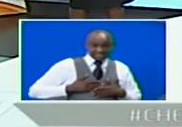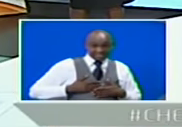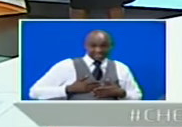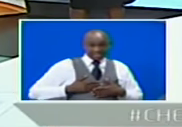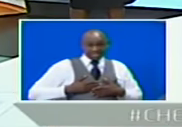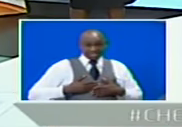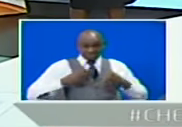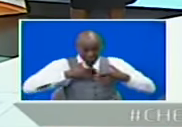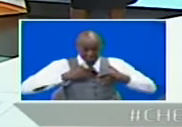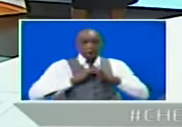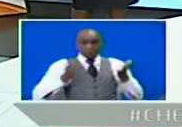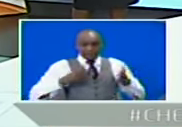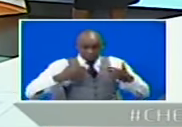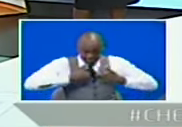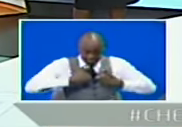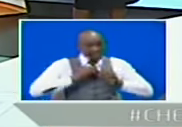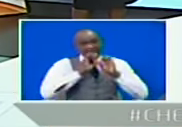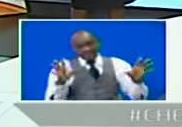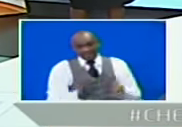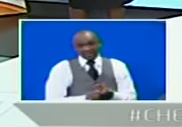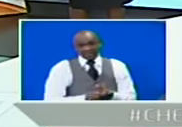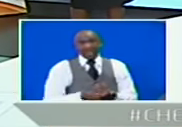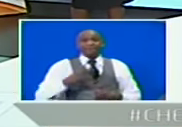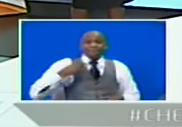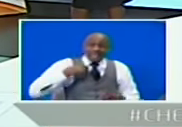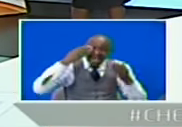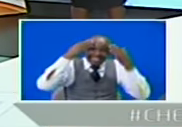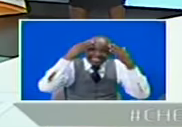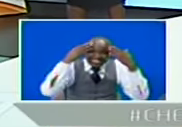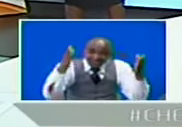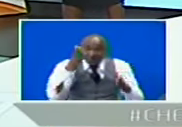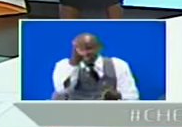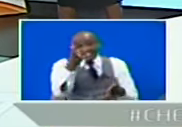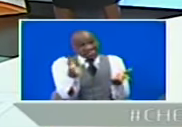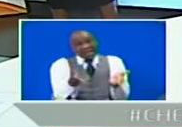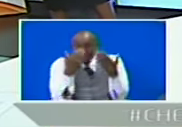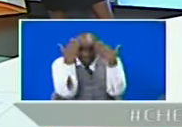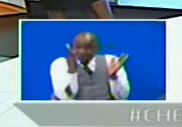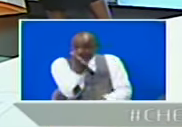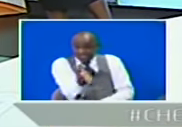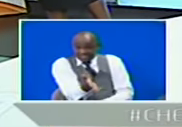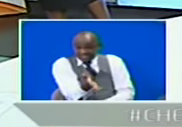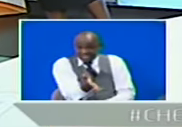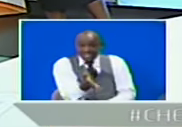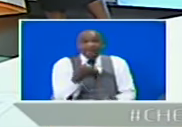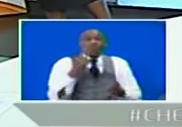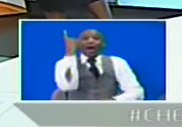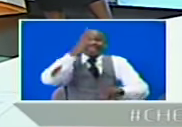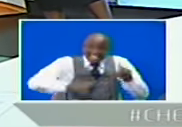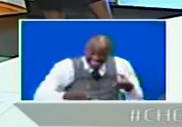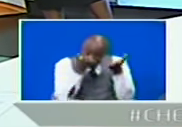the cleavage and things like that. I did not know that there is this Facebook page that has existed for a